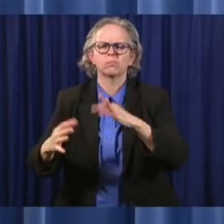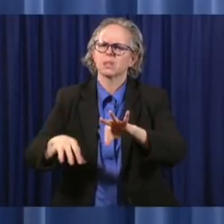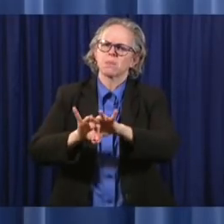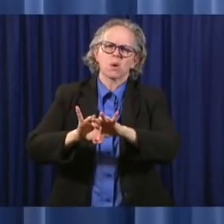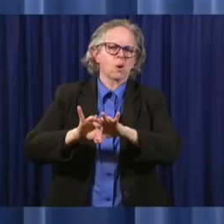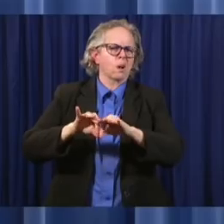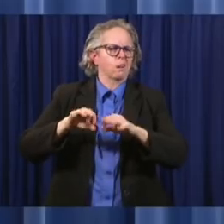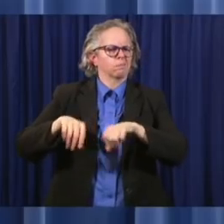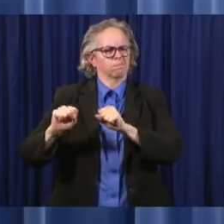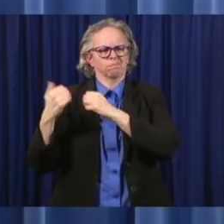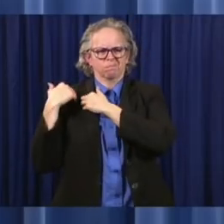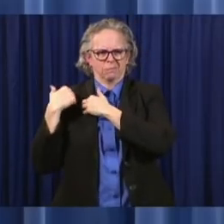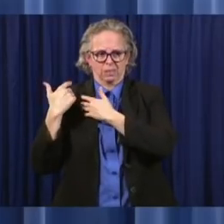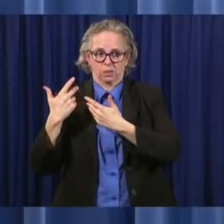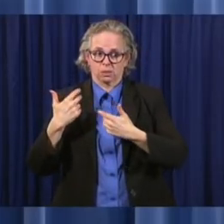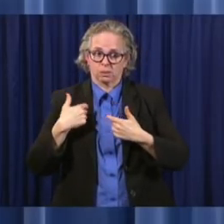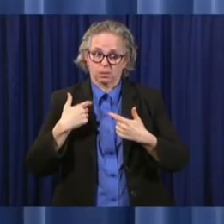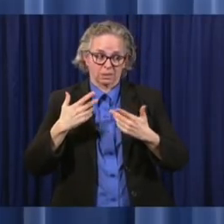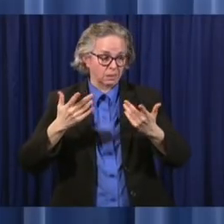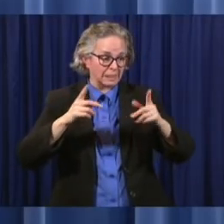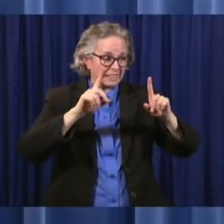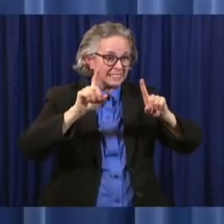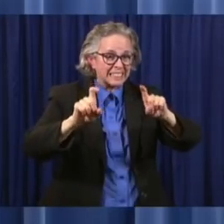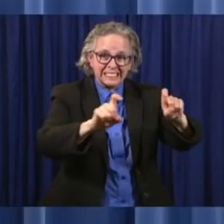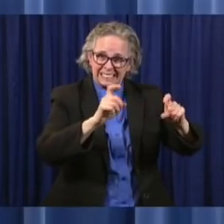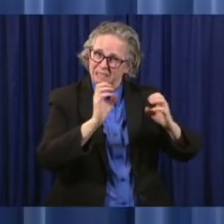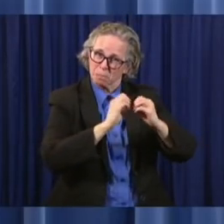containing it. We're isolating it.